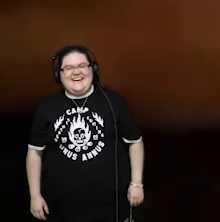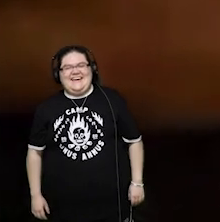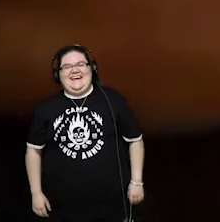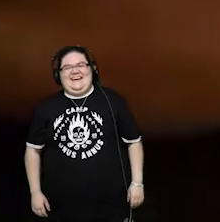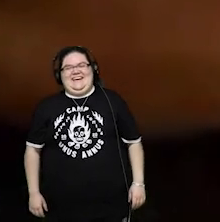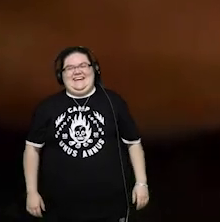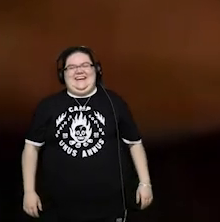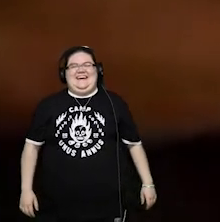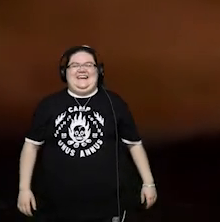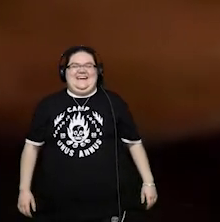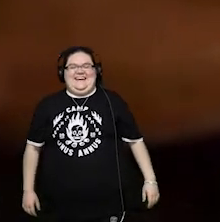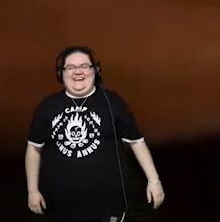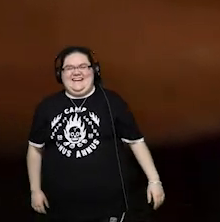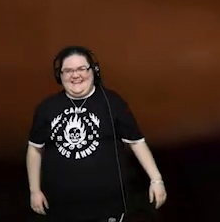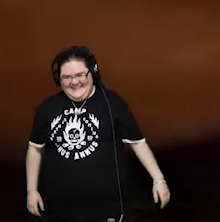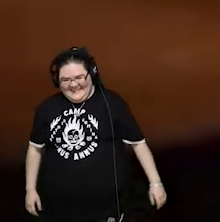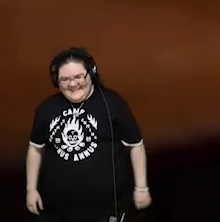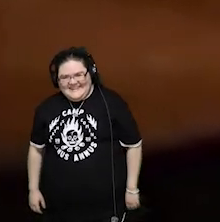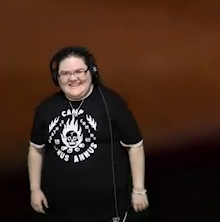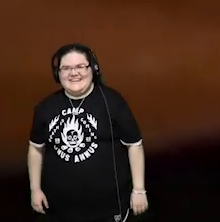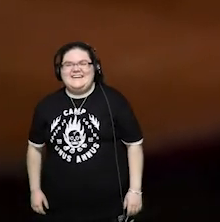There you go. There's the Vic Star edition for all of you.